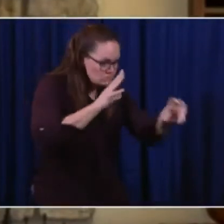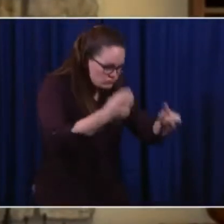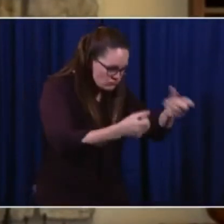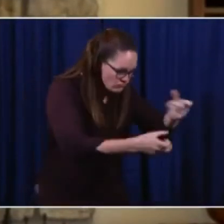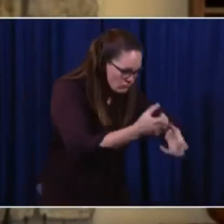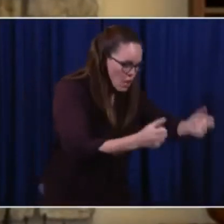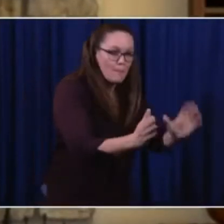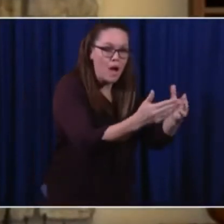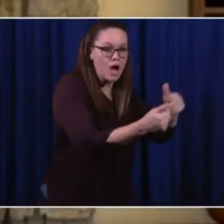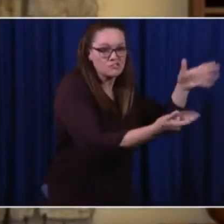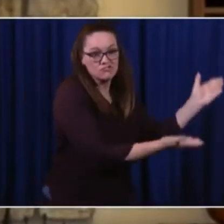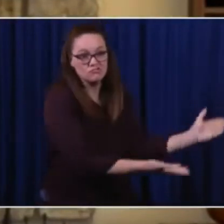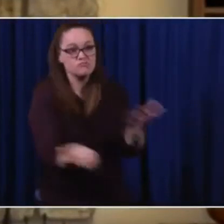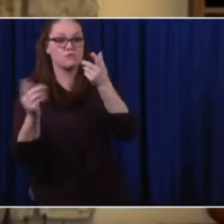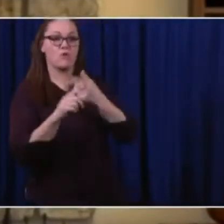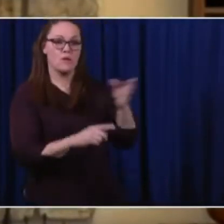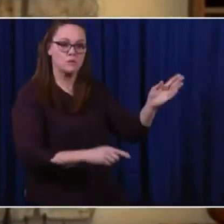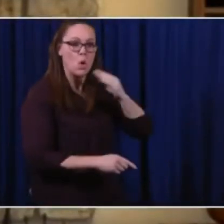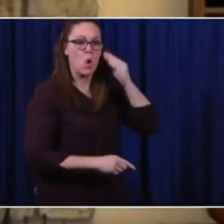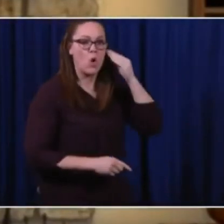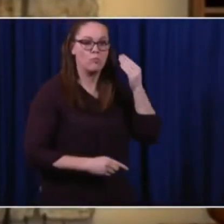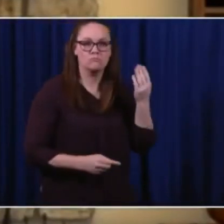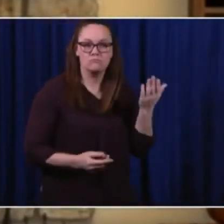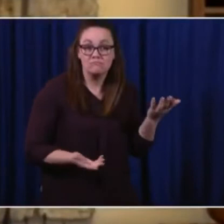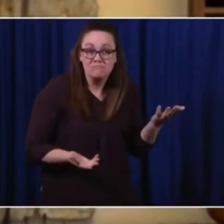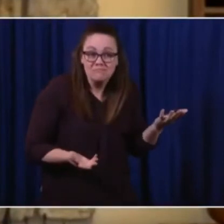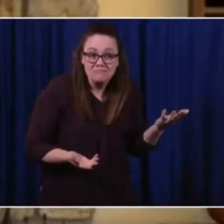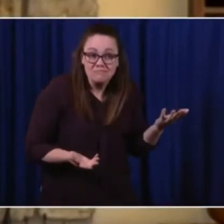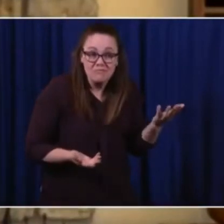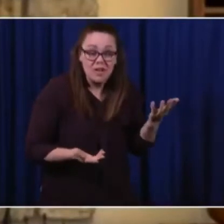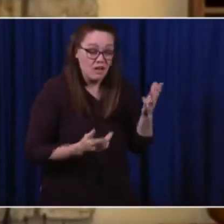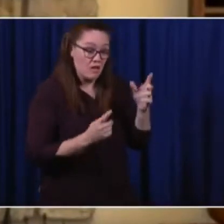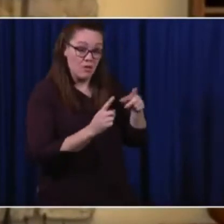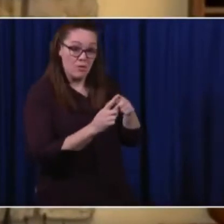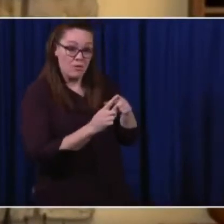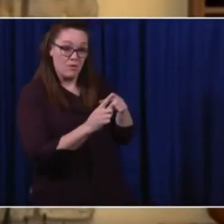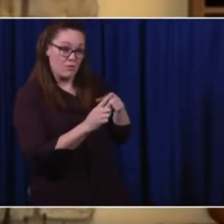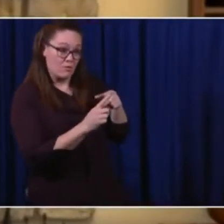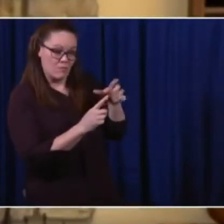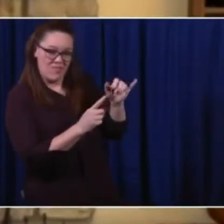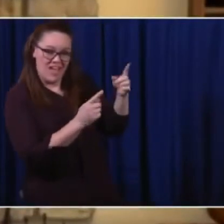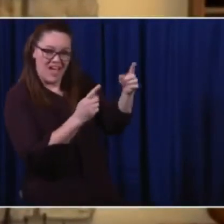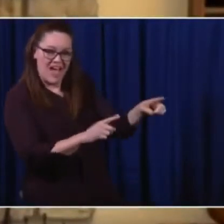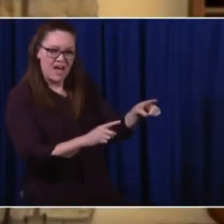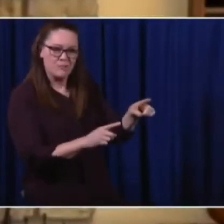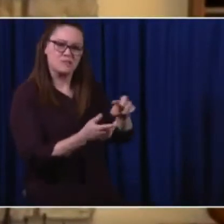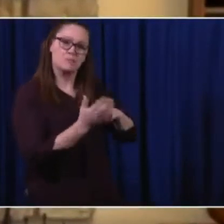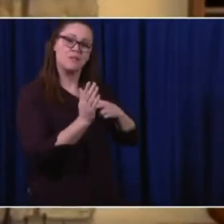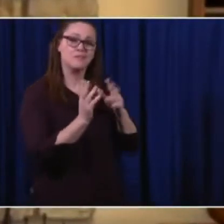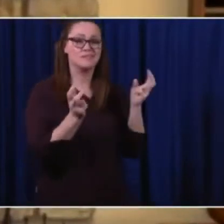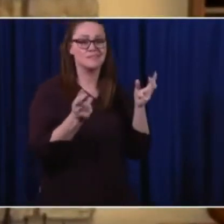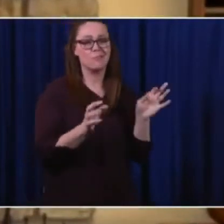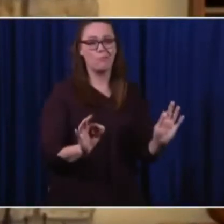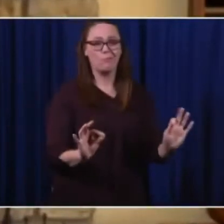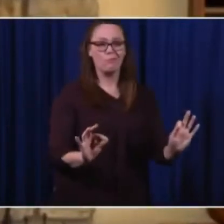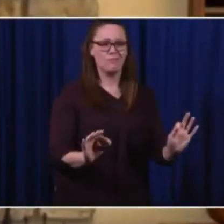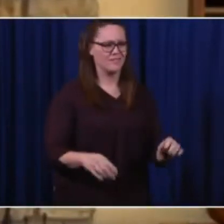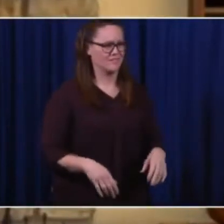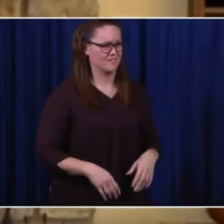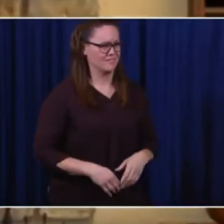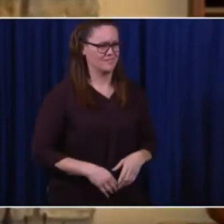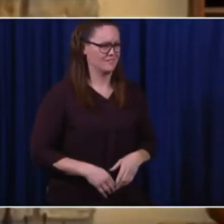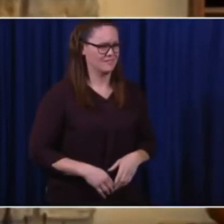oversaw BCI. Tell us when these kinds of searches are just friendly visits. Look, the FBI many times will